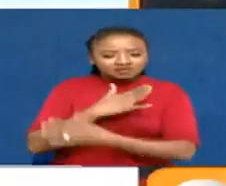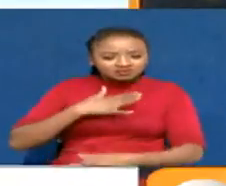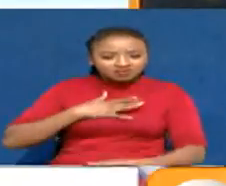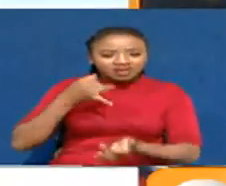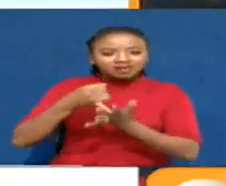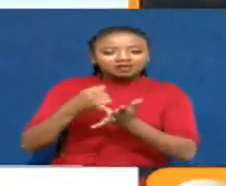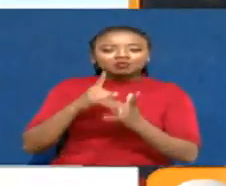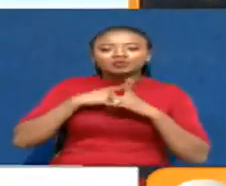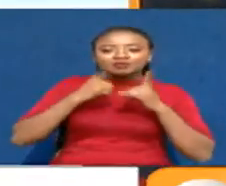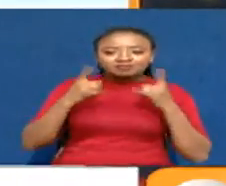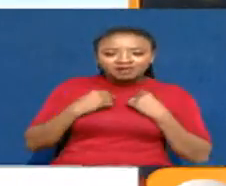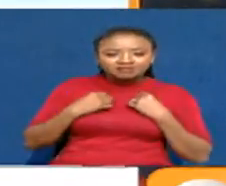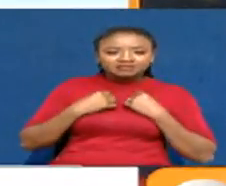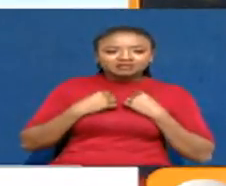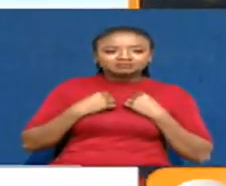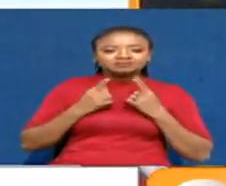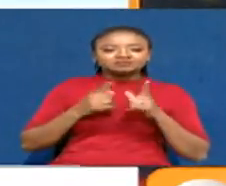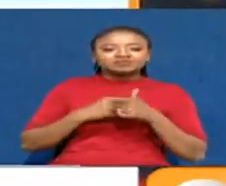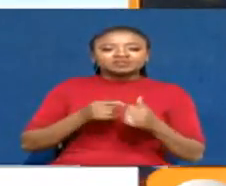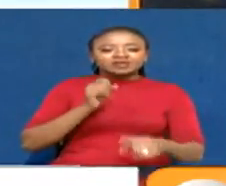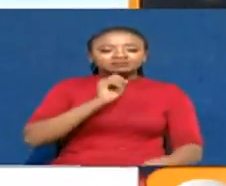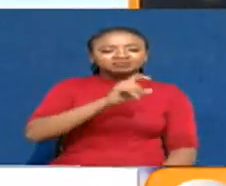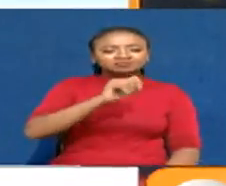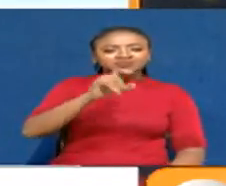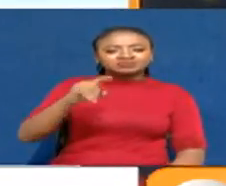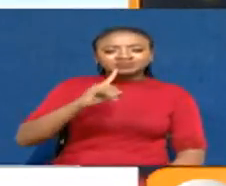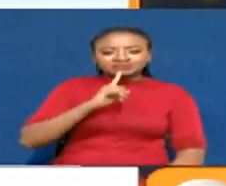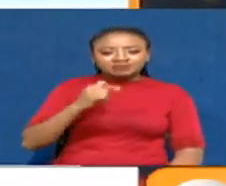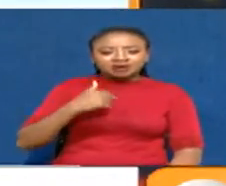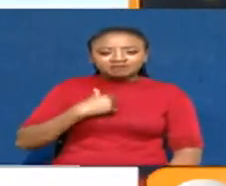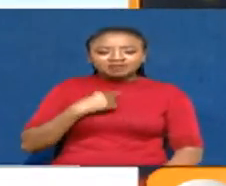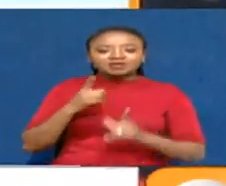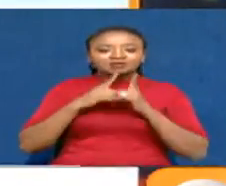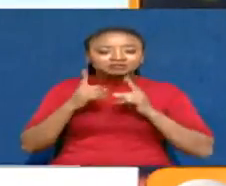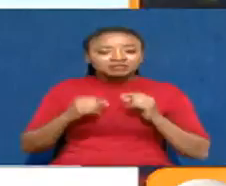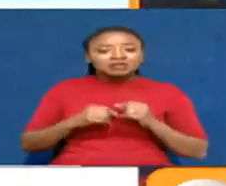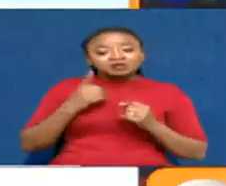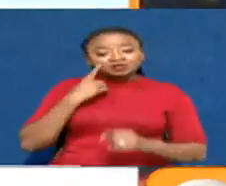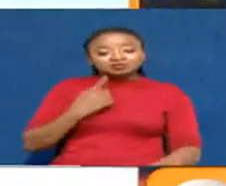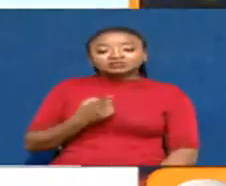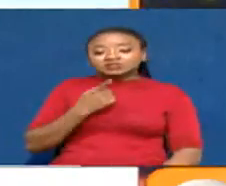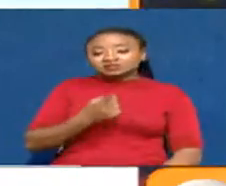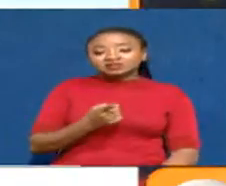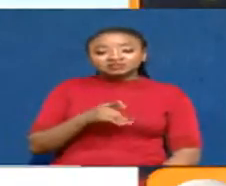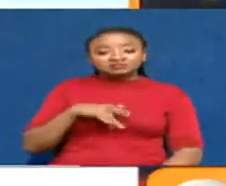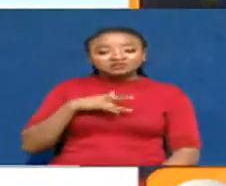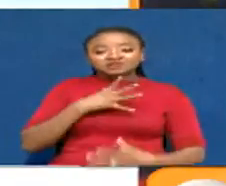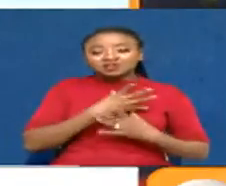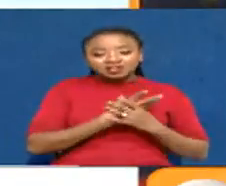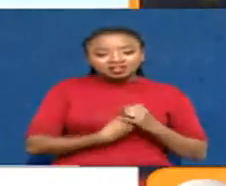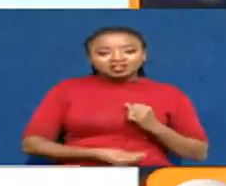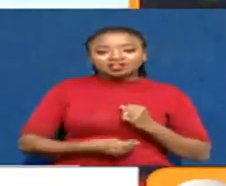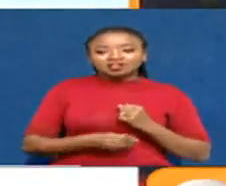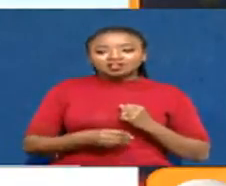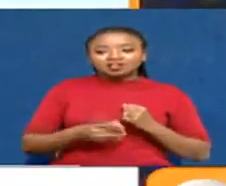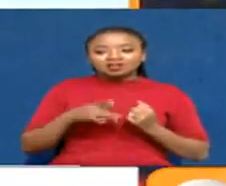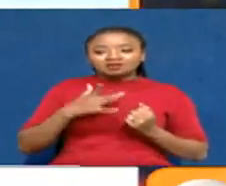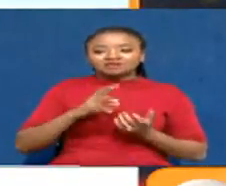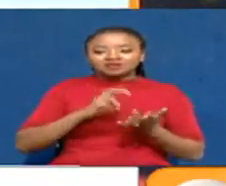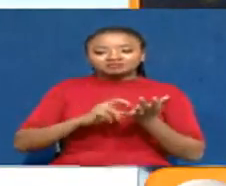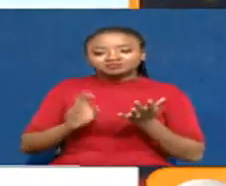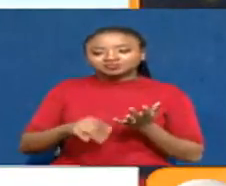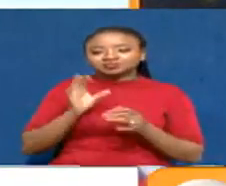SMSs. Mind you, I am a worship leader and a deacon. That made me quit church. Where can I complain?